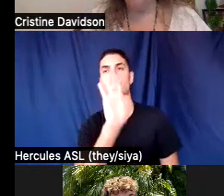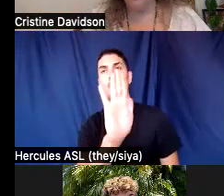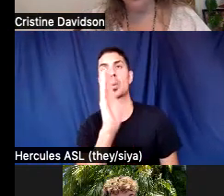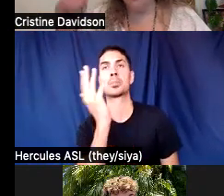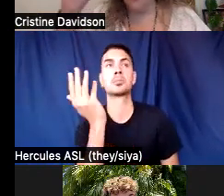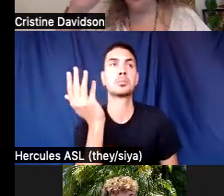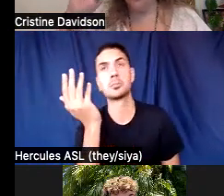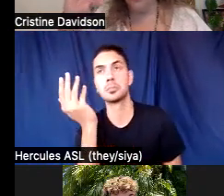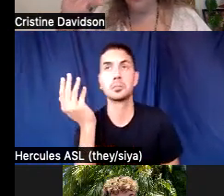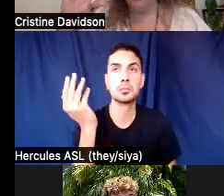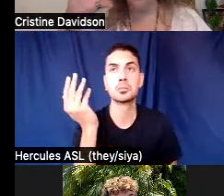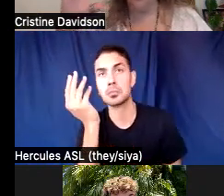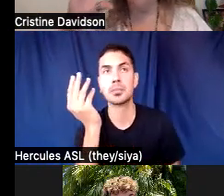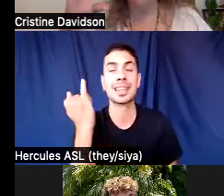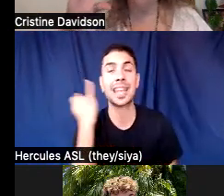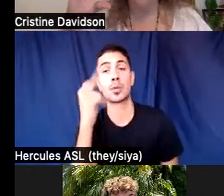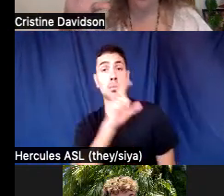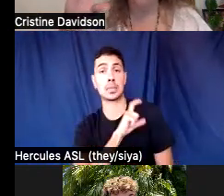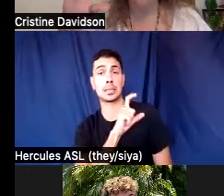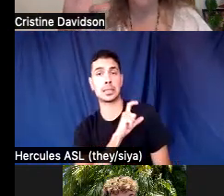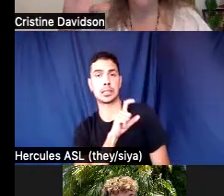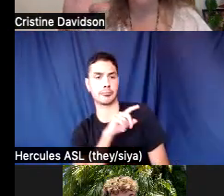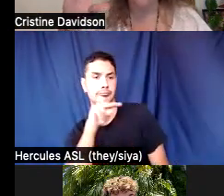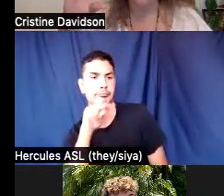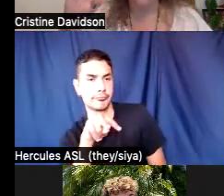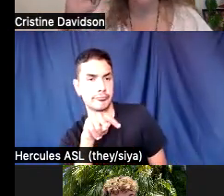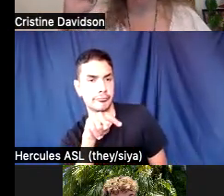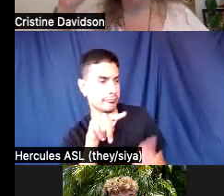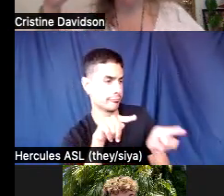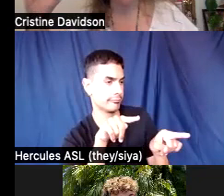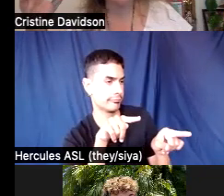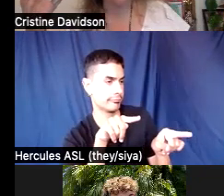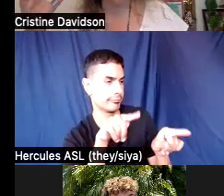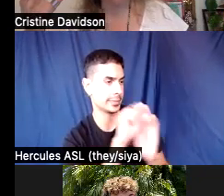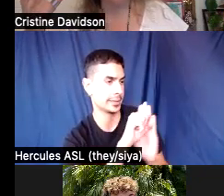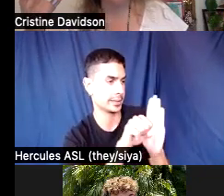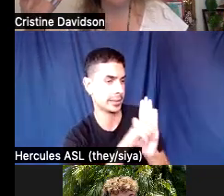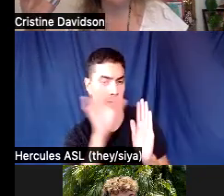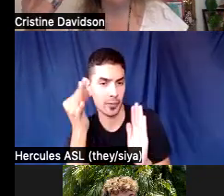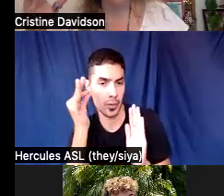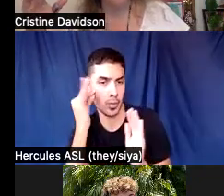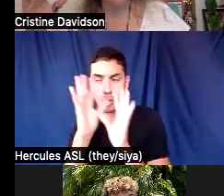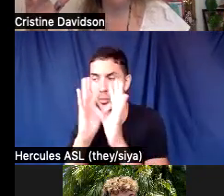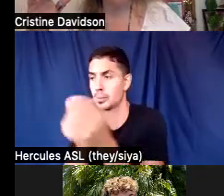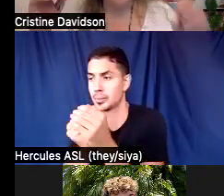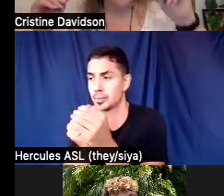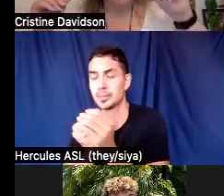a police officer reading it. They're looking for what crime was committed. And then from a prosecutor's